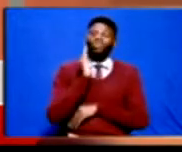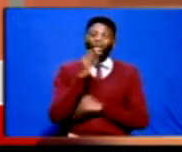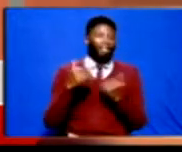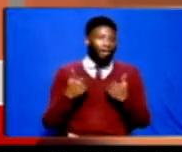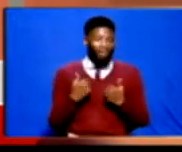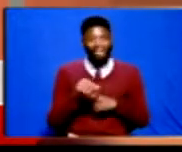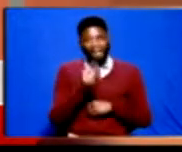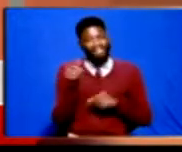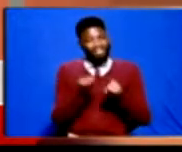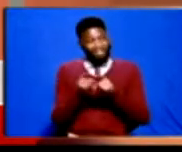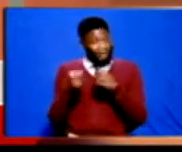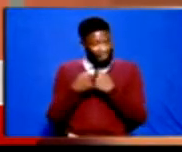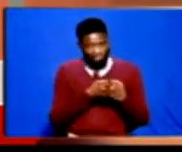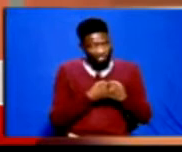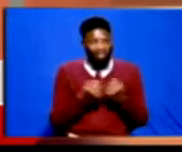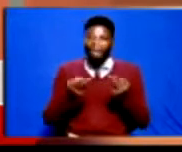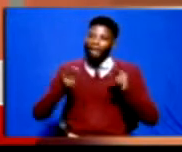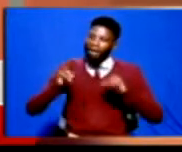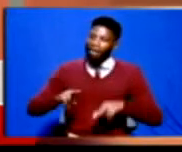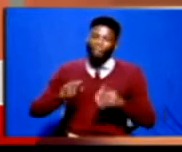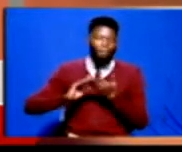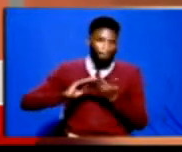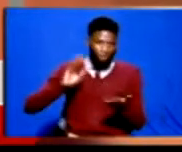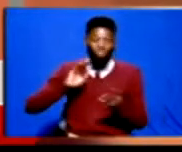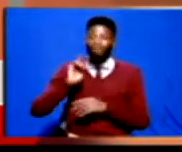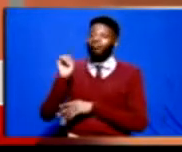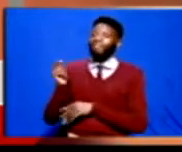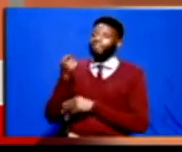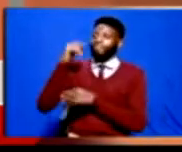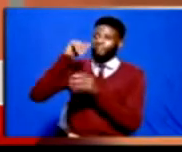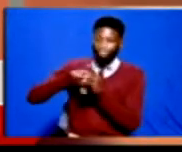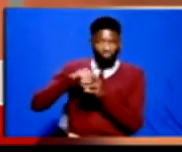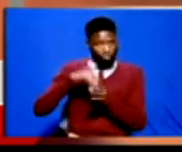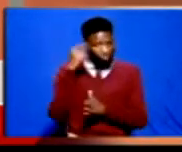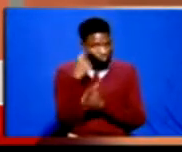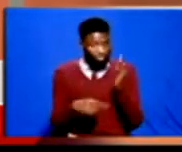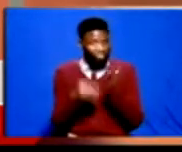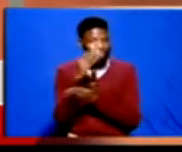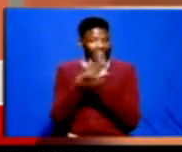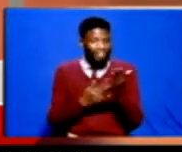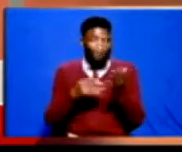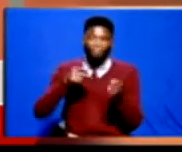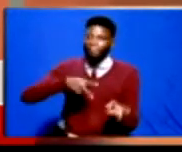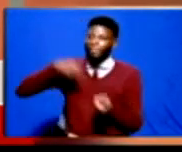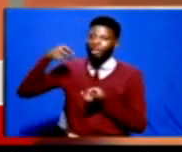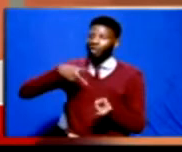dynamic things that have always happened, especially in the like Kenya, is that some of these minerals are usually found